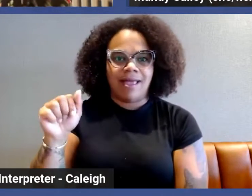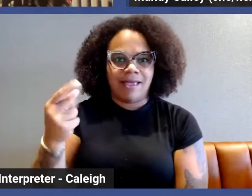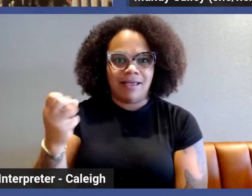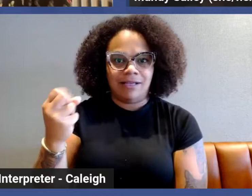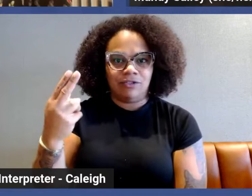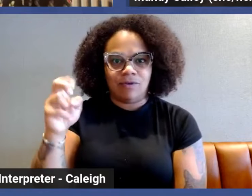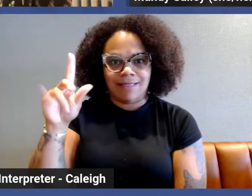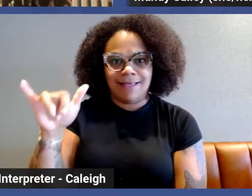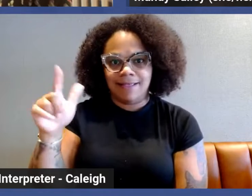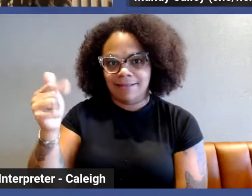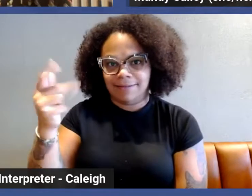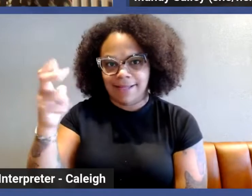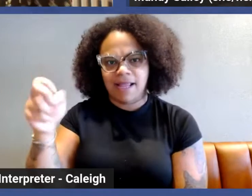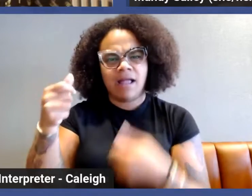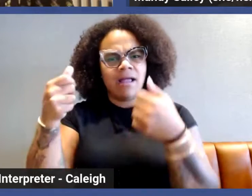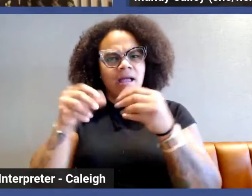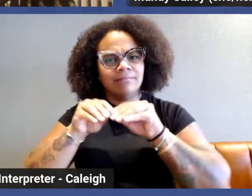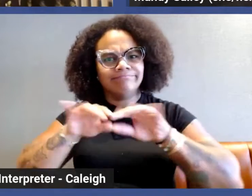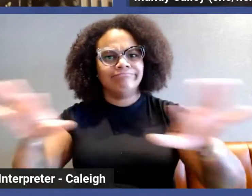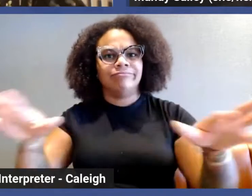report, I believe in August,